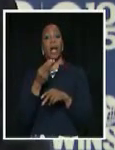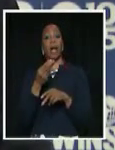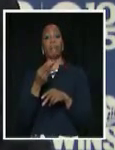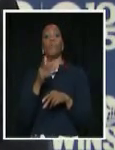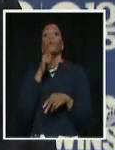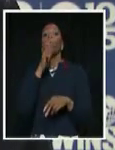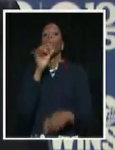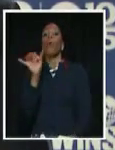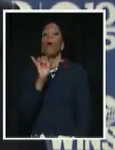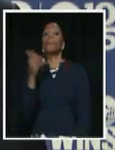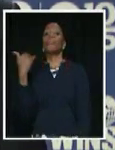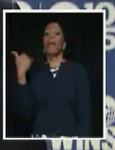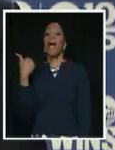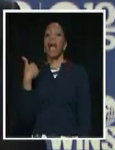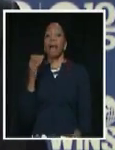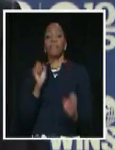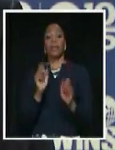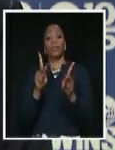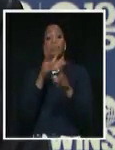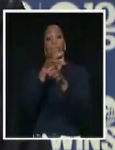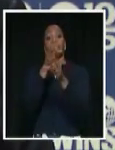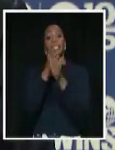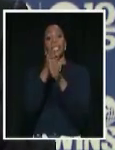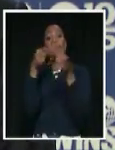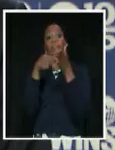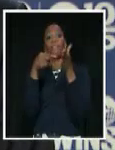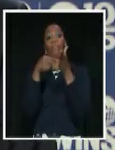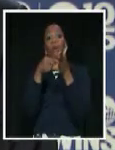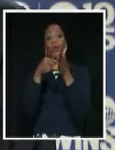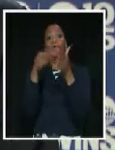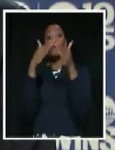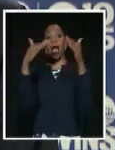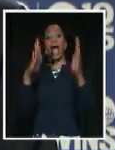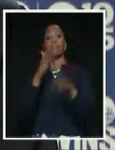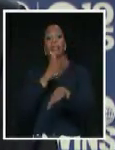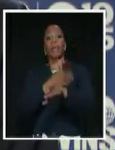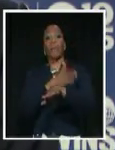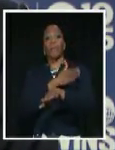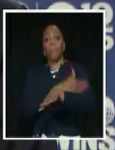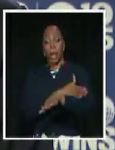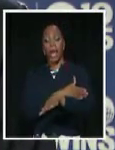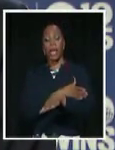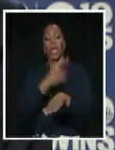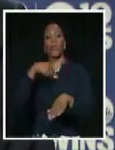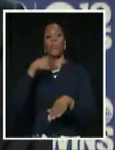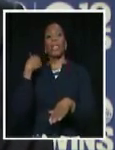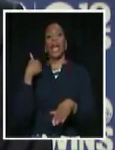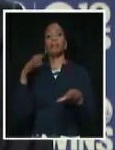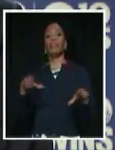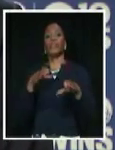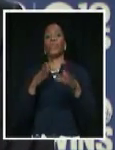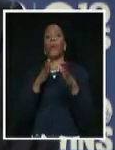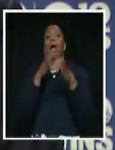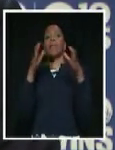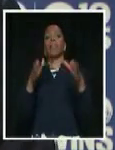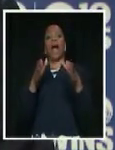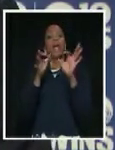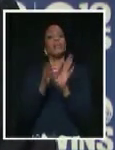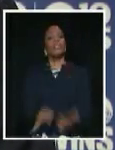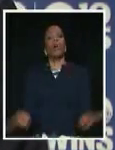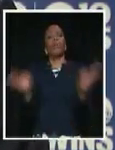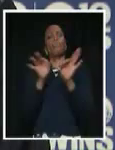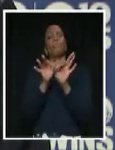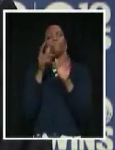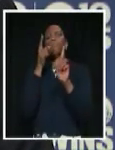get better affordable housing in the process. We have to do a lot with that federal money coming in. It's a crucial moment in this city's history to get